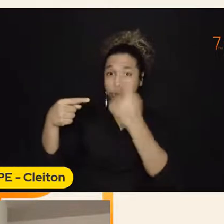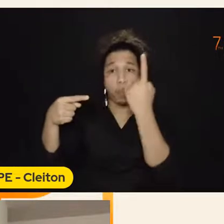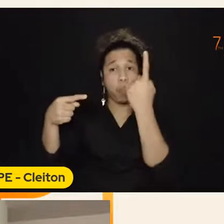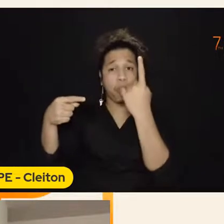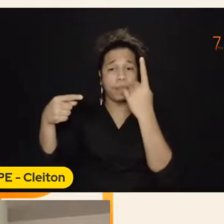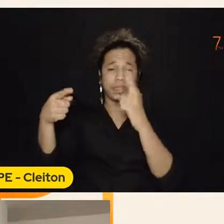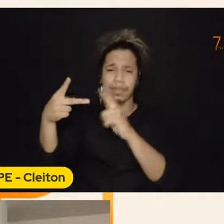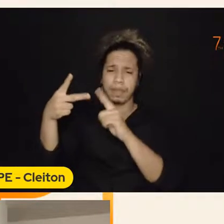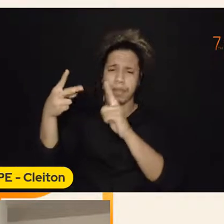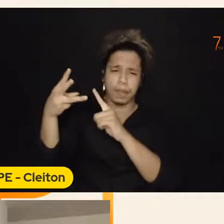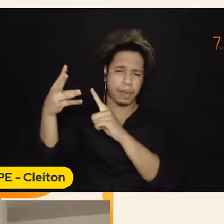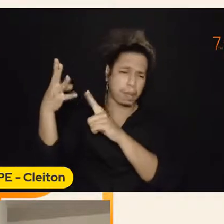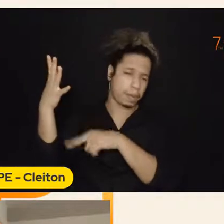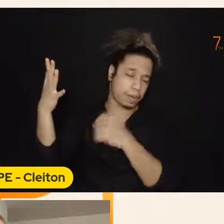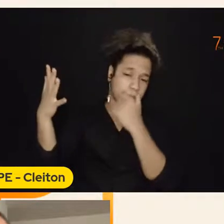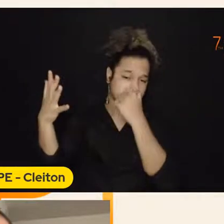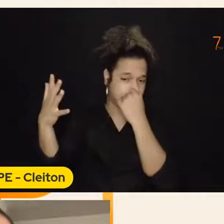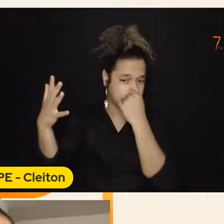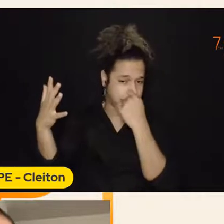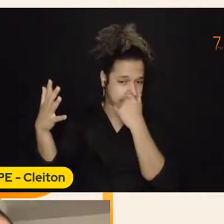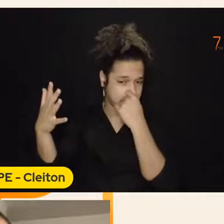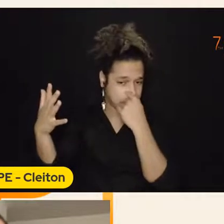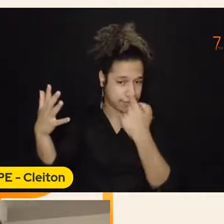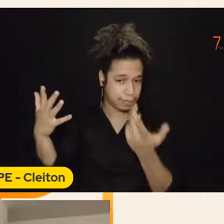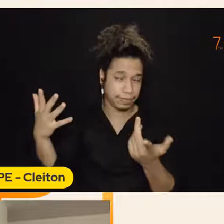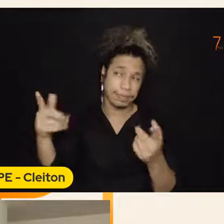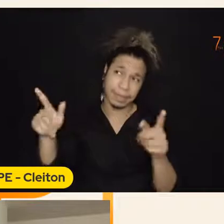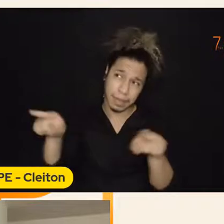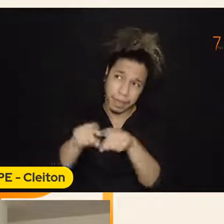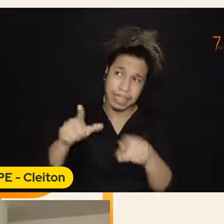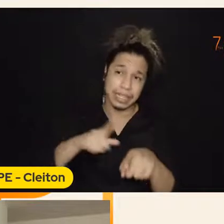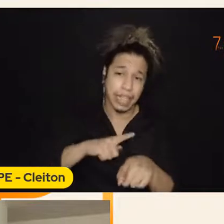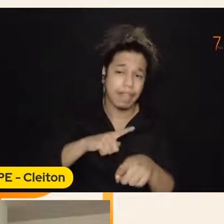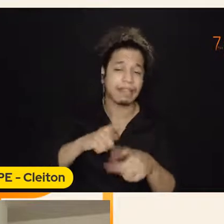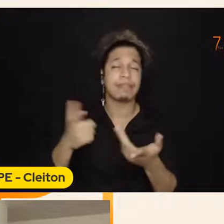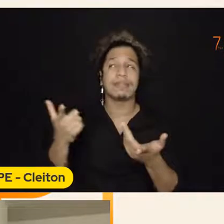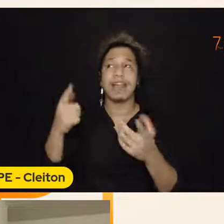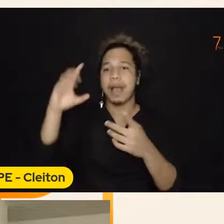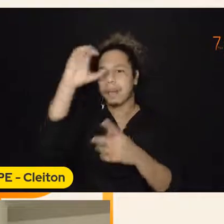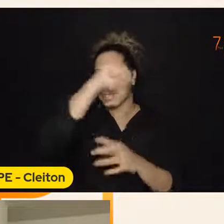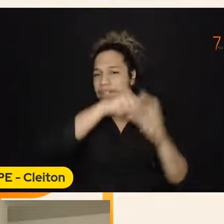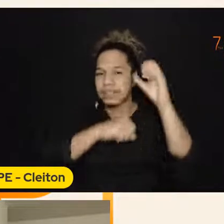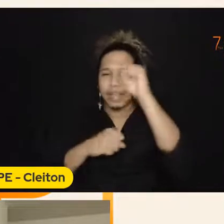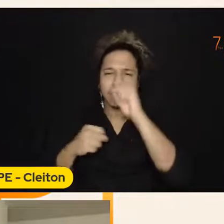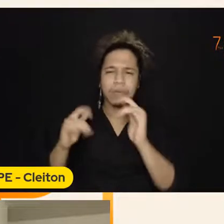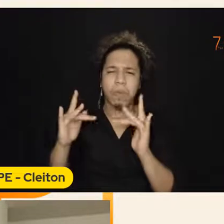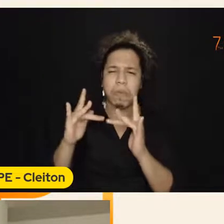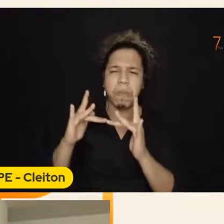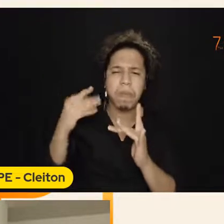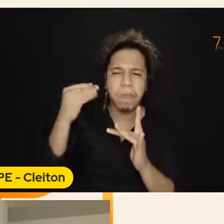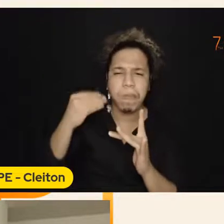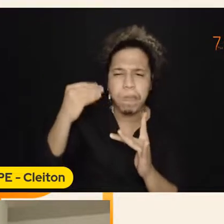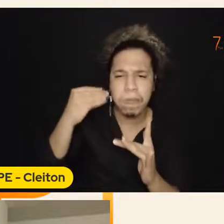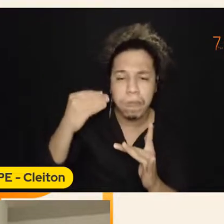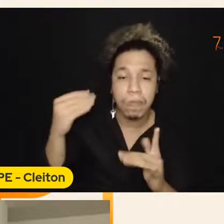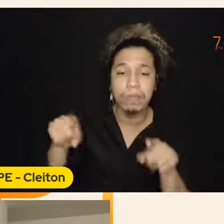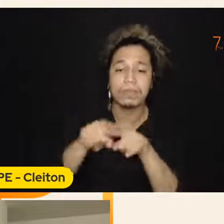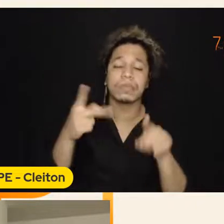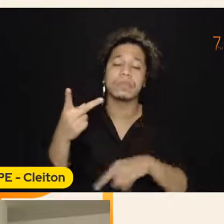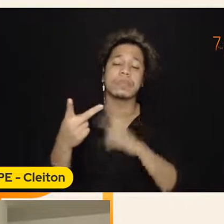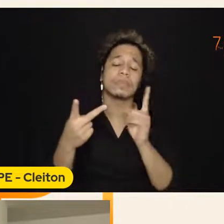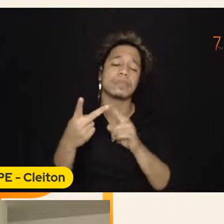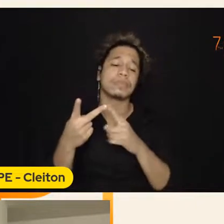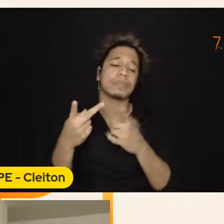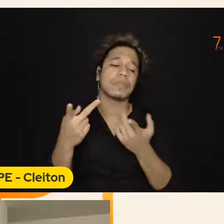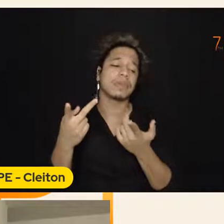then he will talk about experiential learning. More recently, working with First